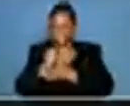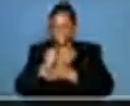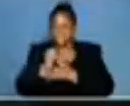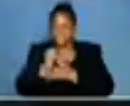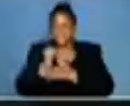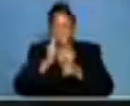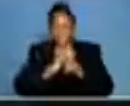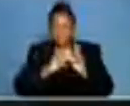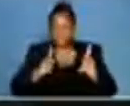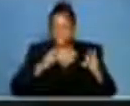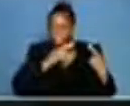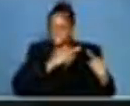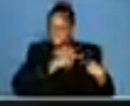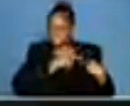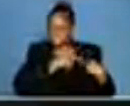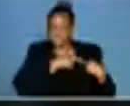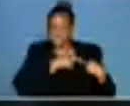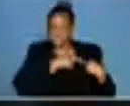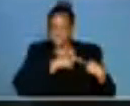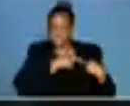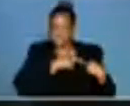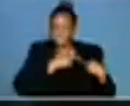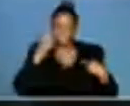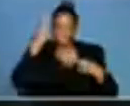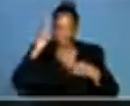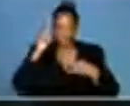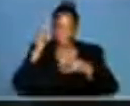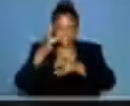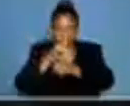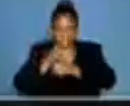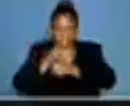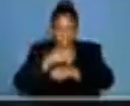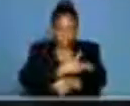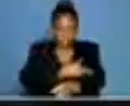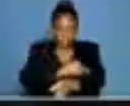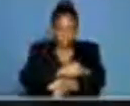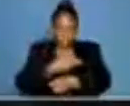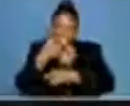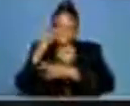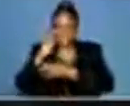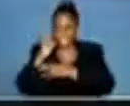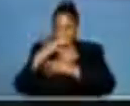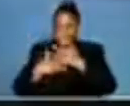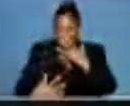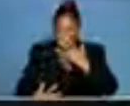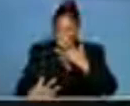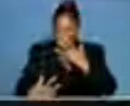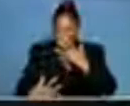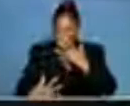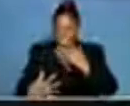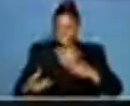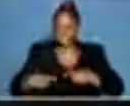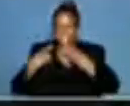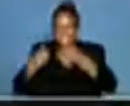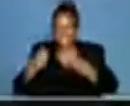who are responsible for drawing of blood have those bloods available within the system to be able to